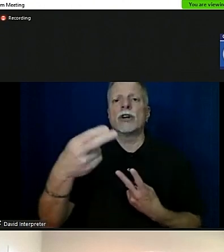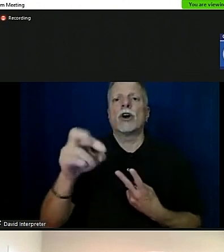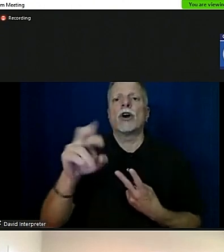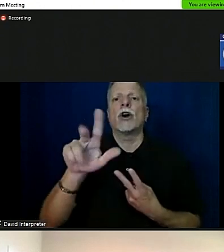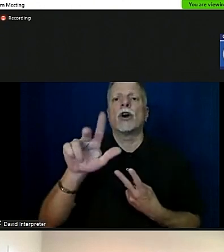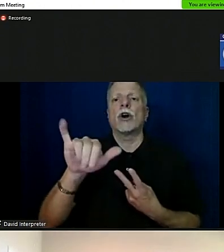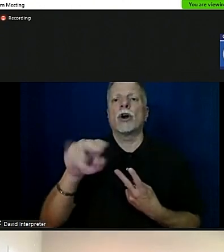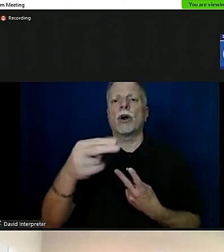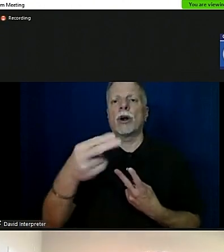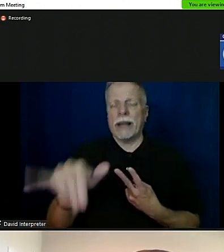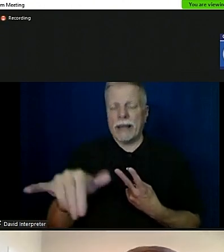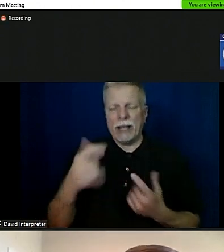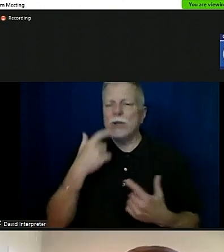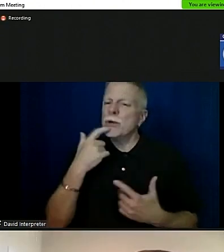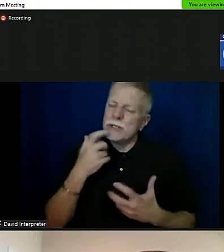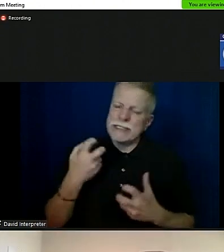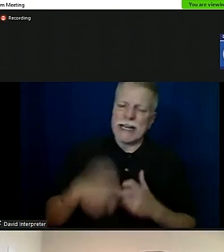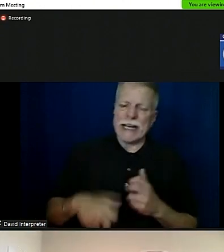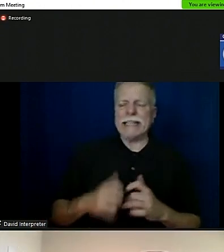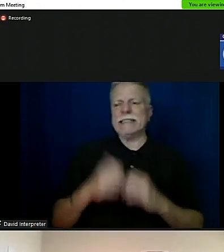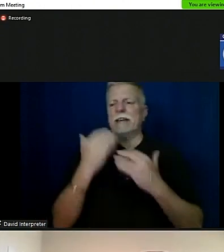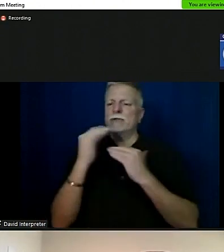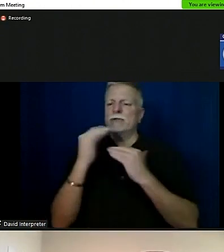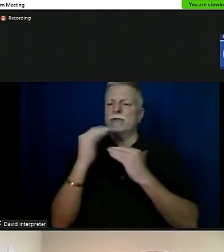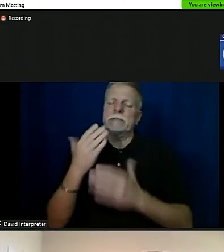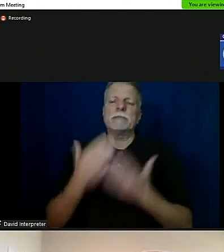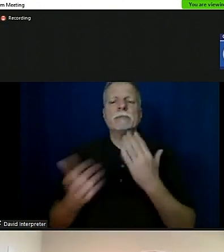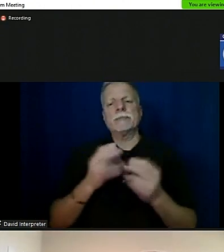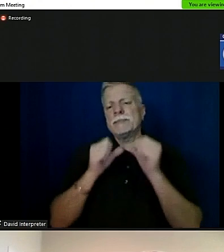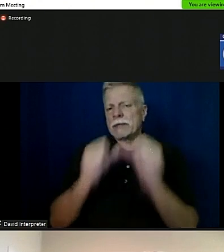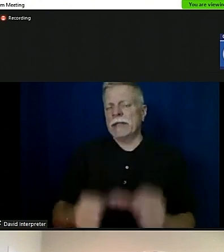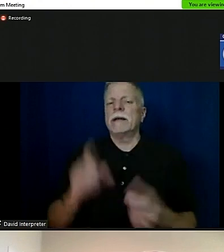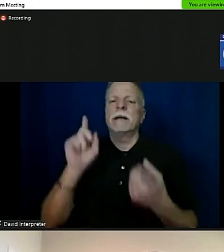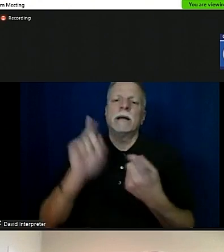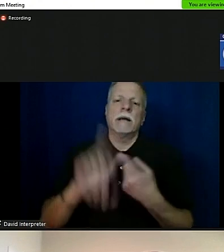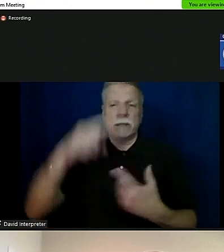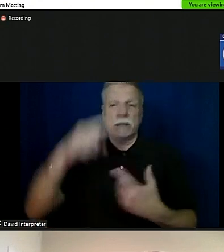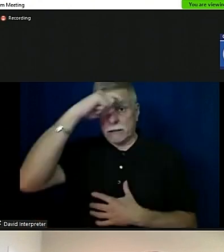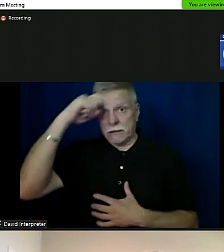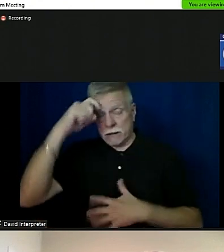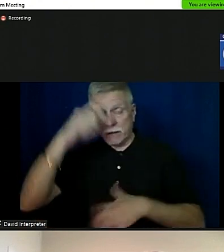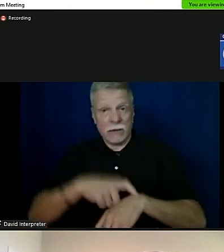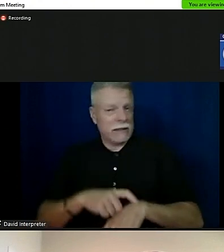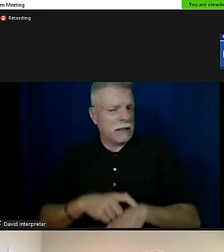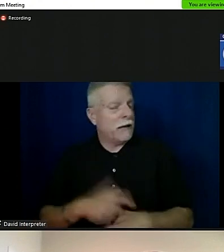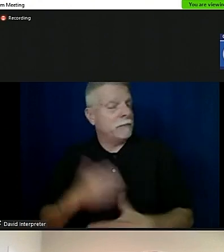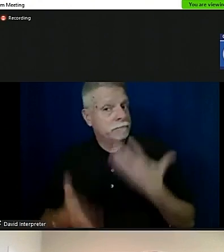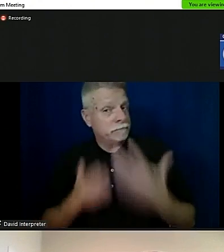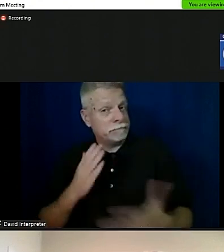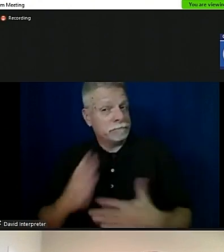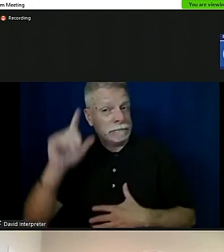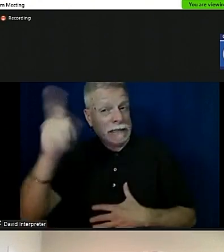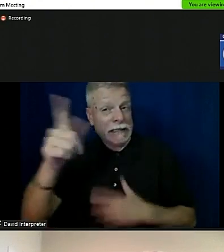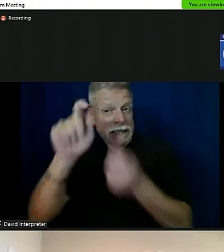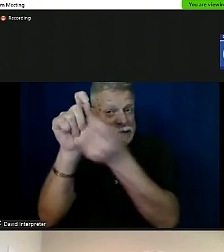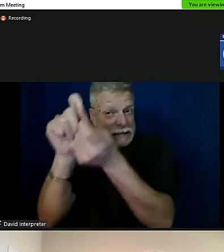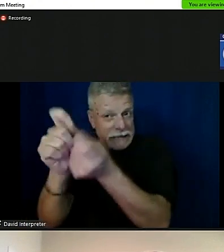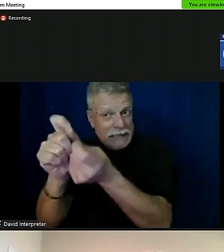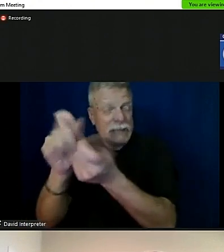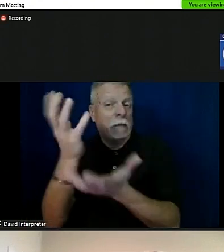tough restrictions will probably continue in place until summer. Will there be any consideration perhaps of tweaking some of these